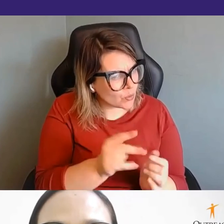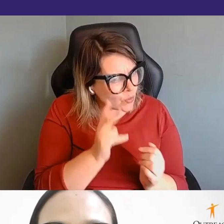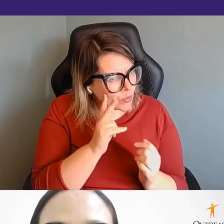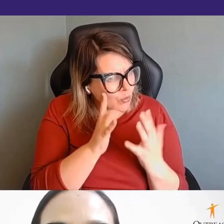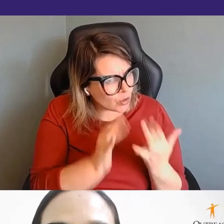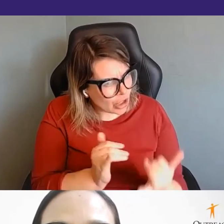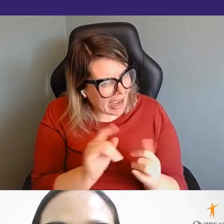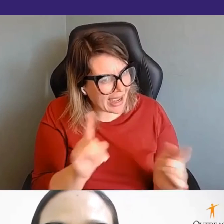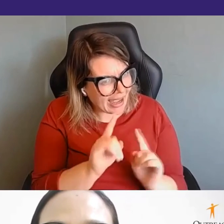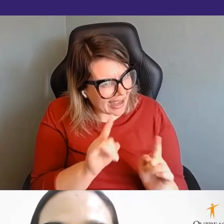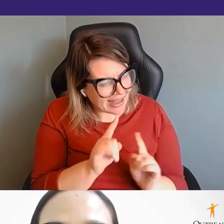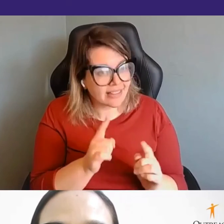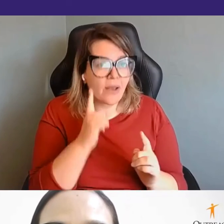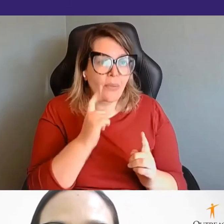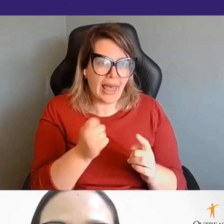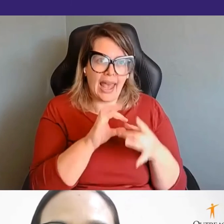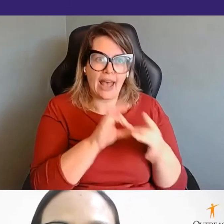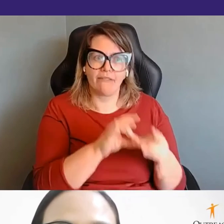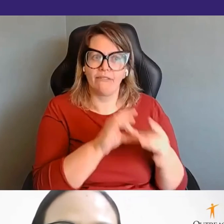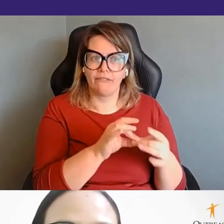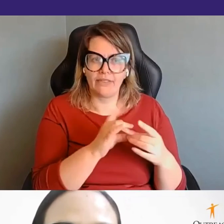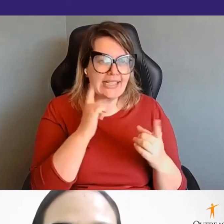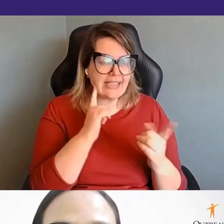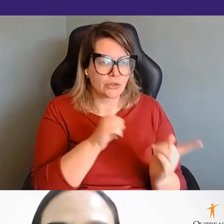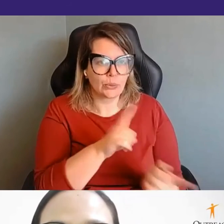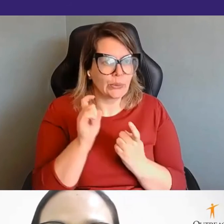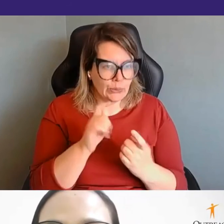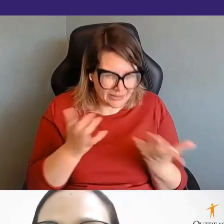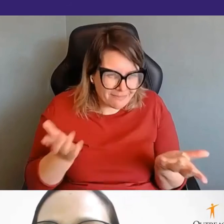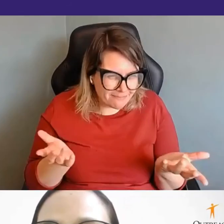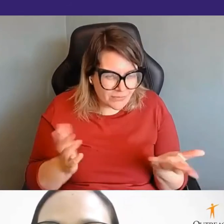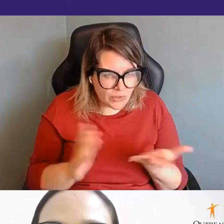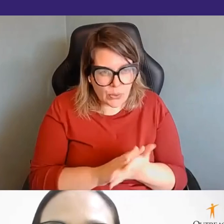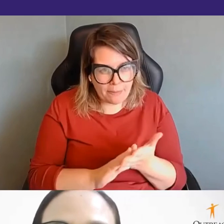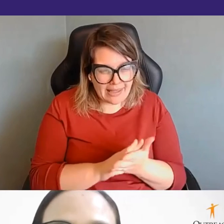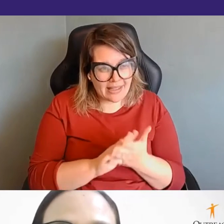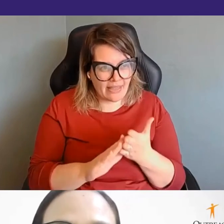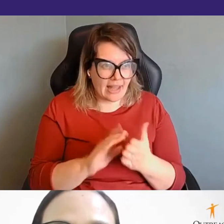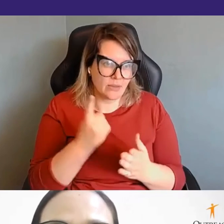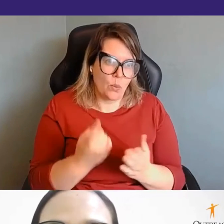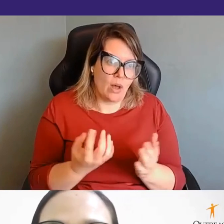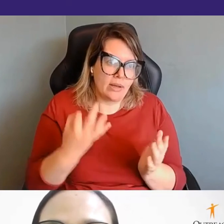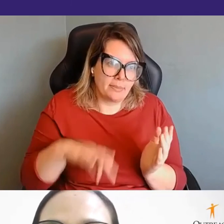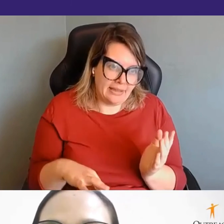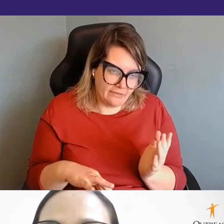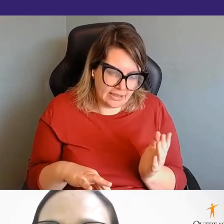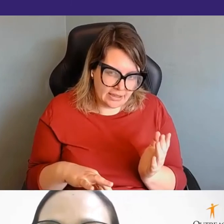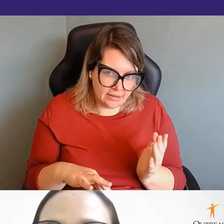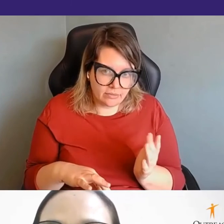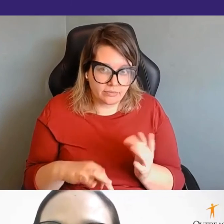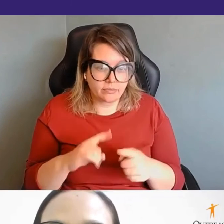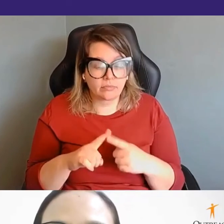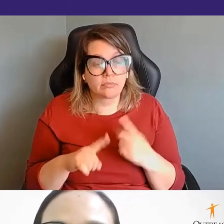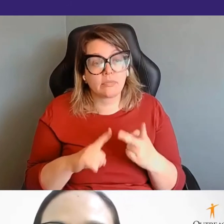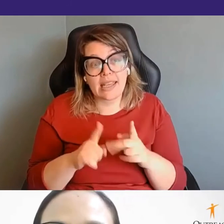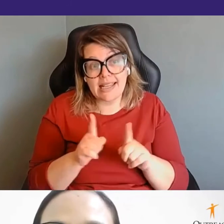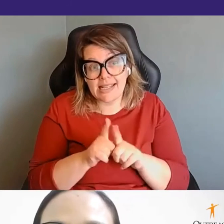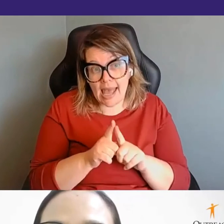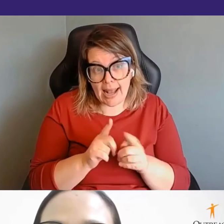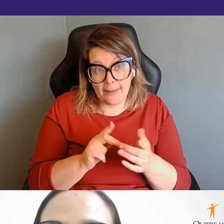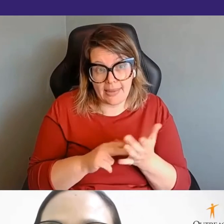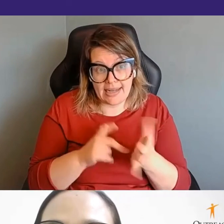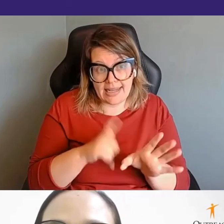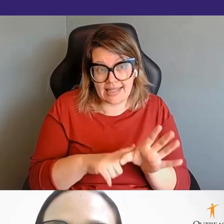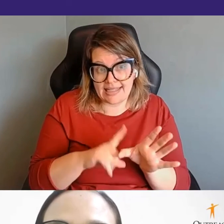with you on that question and the quality around that. So that's the one side of it. And then, as Nancy also shared, part